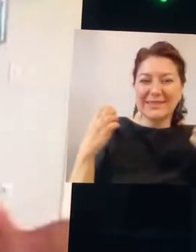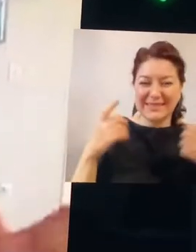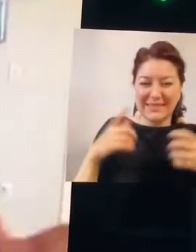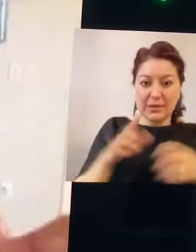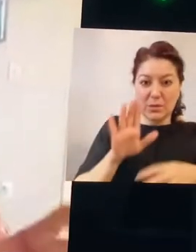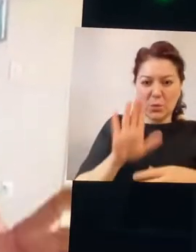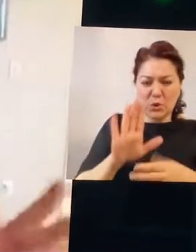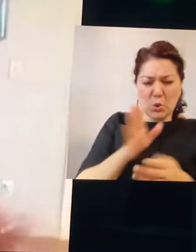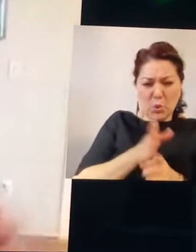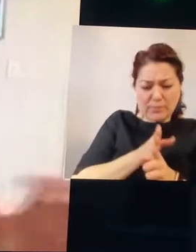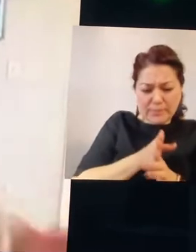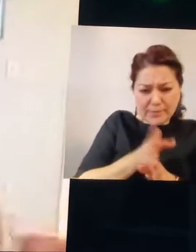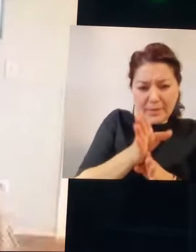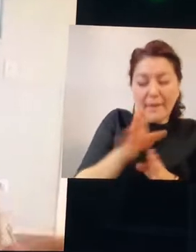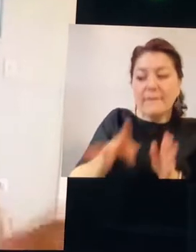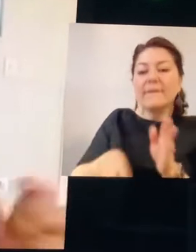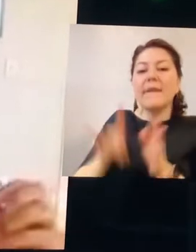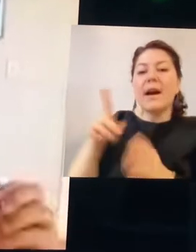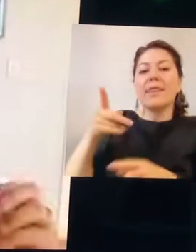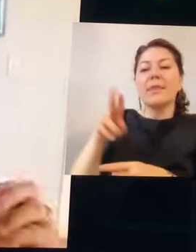deals with that industry, and